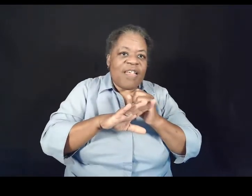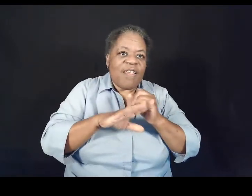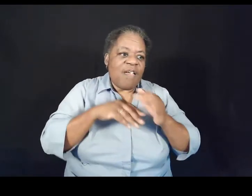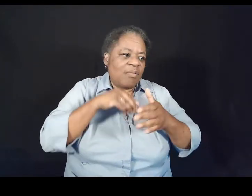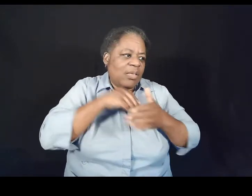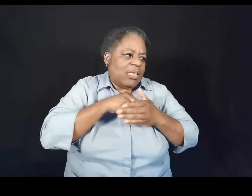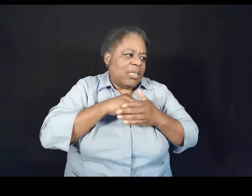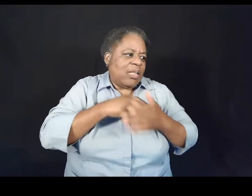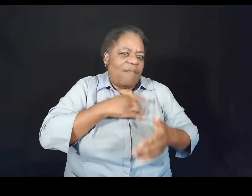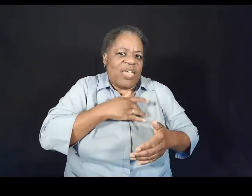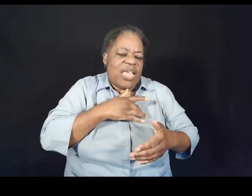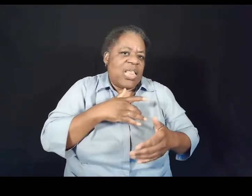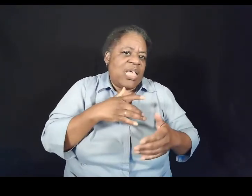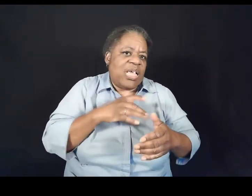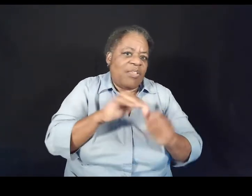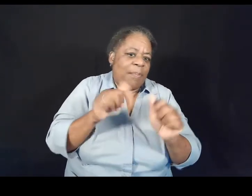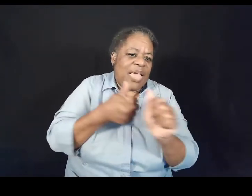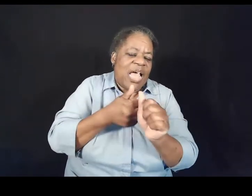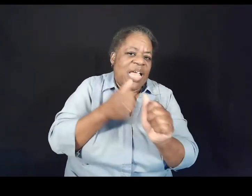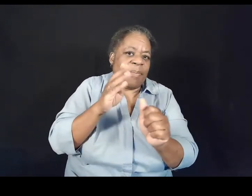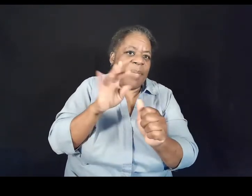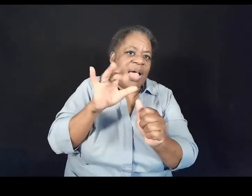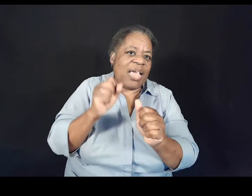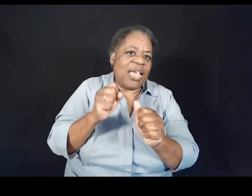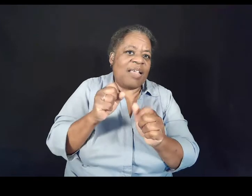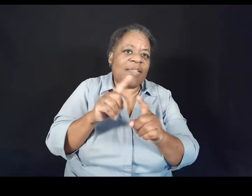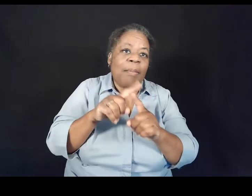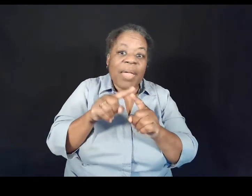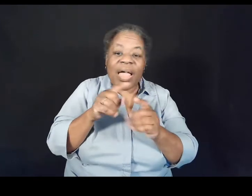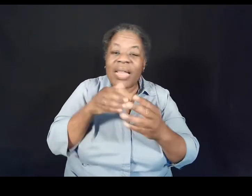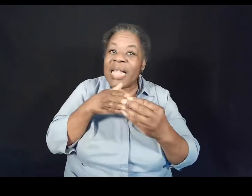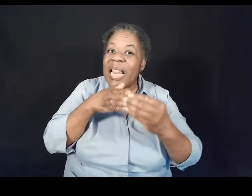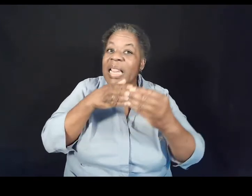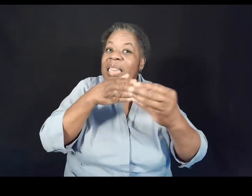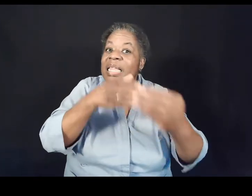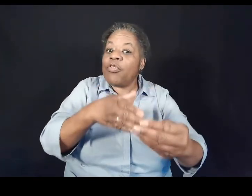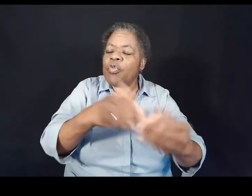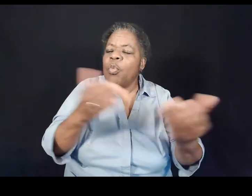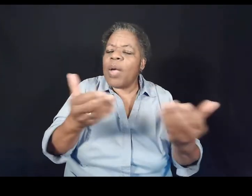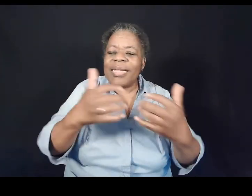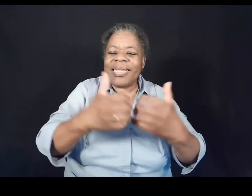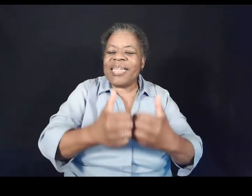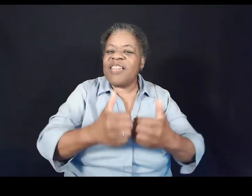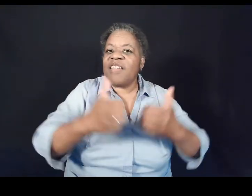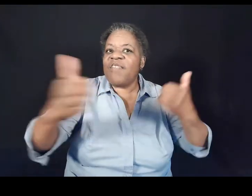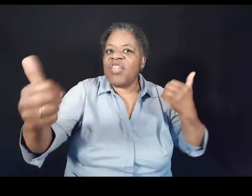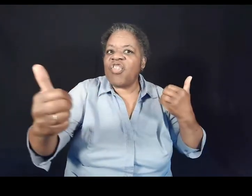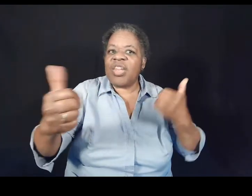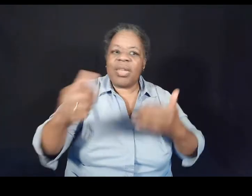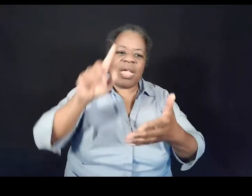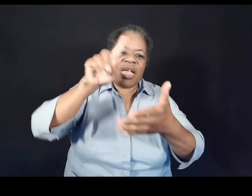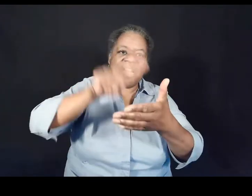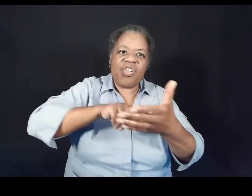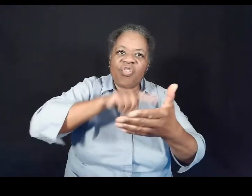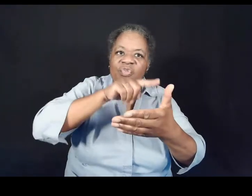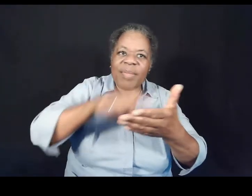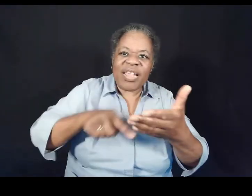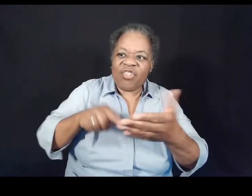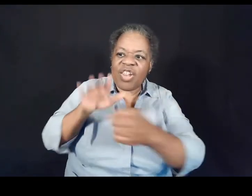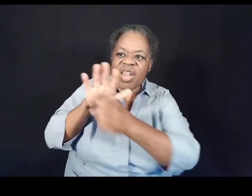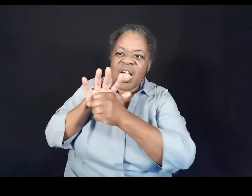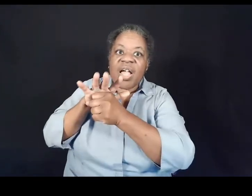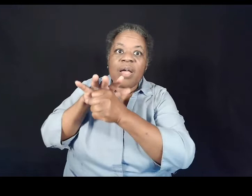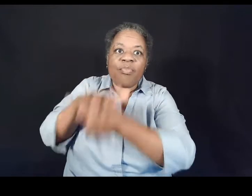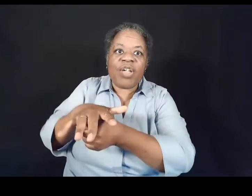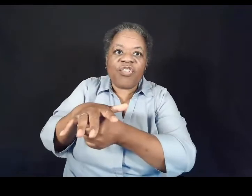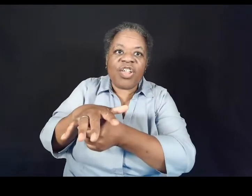bias, but it inevitably leads to division and discrimination and oppression,